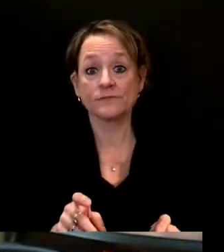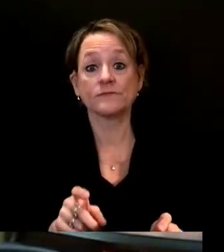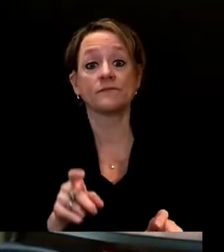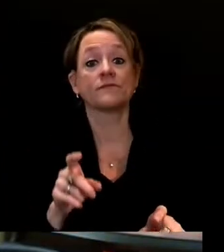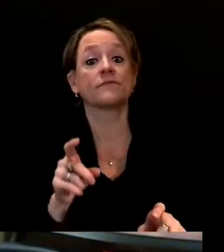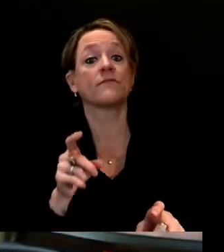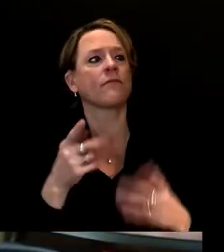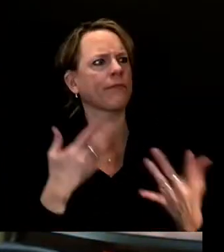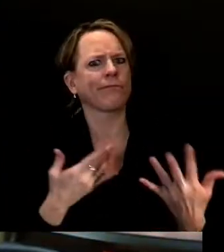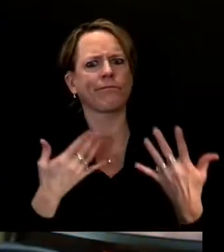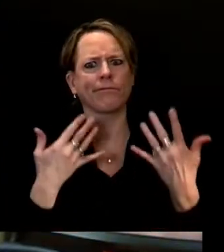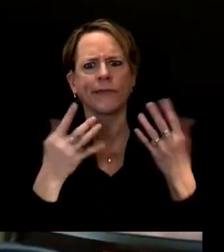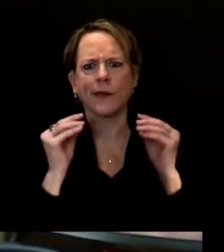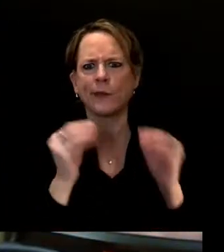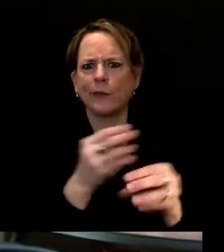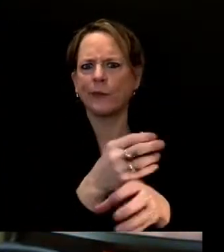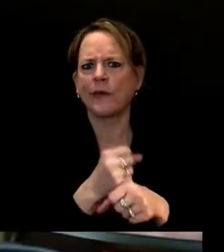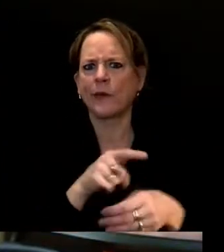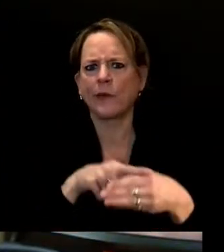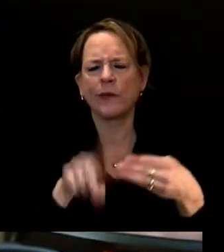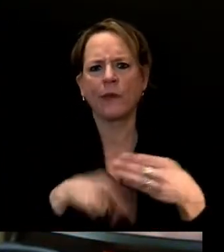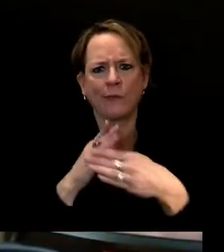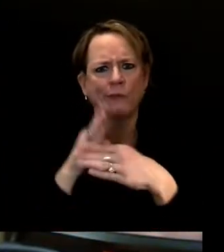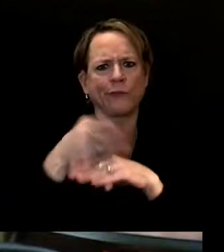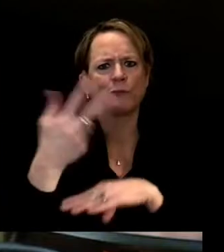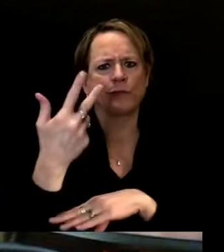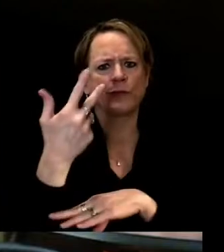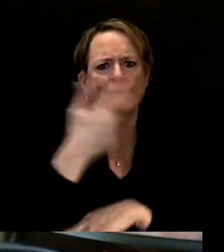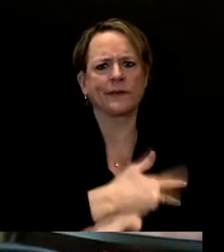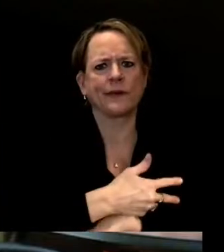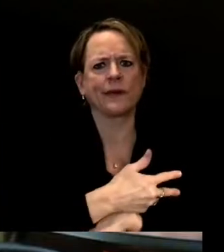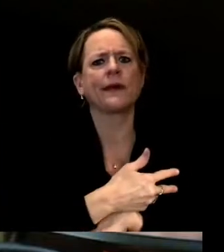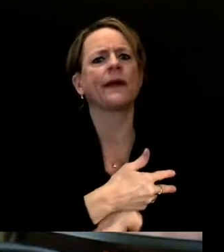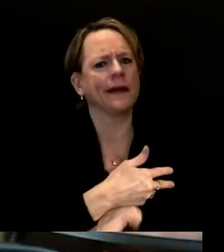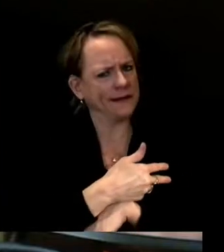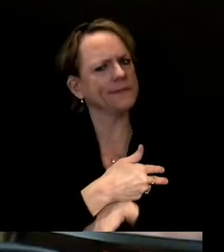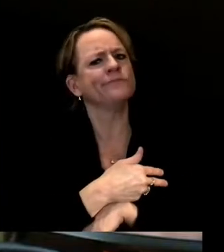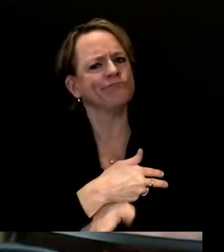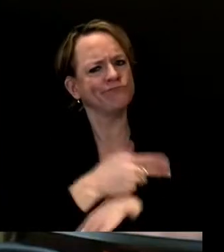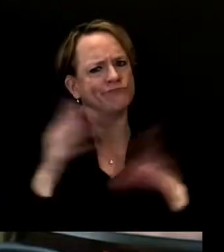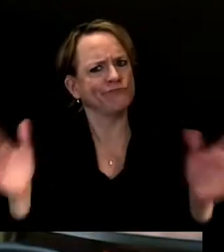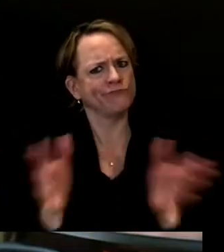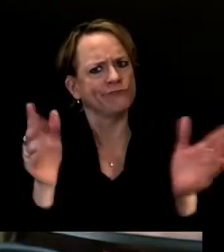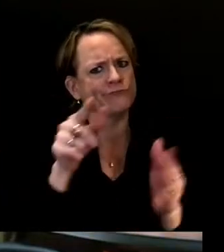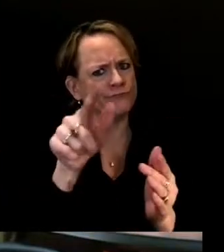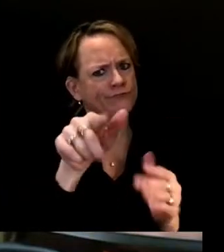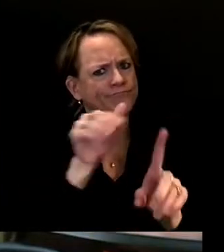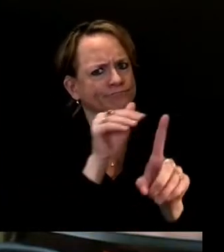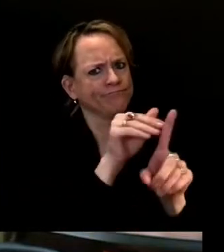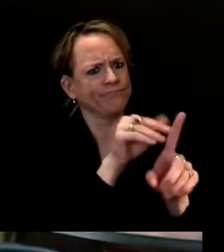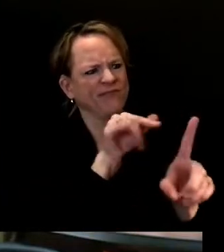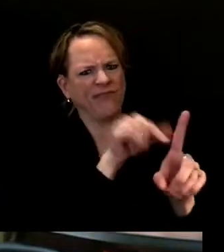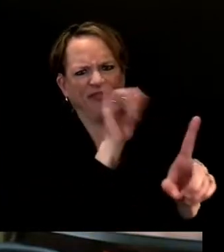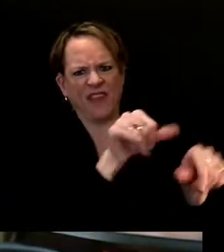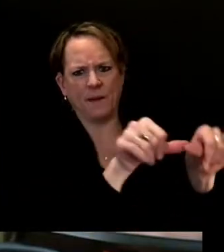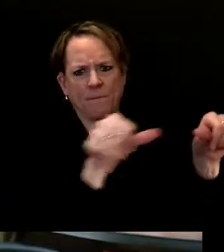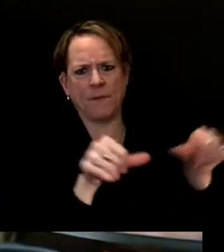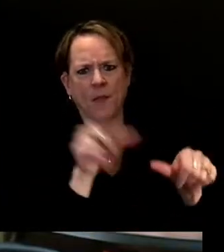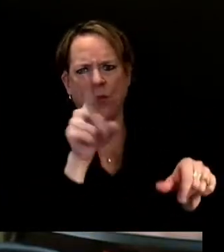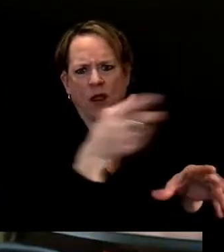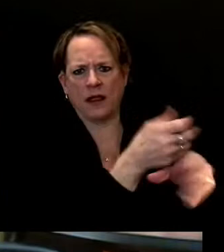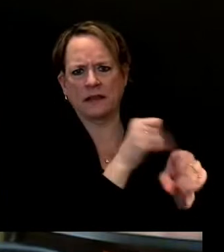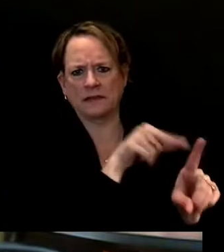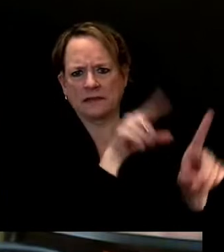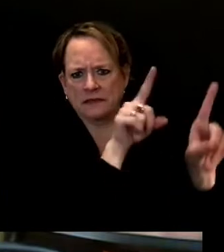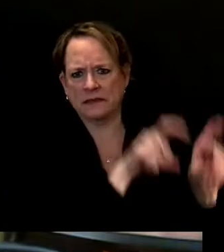we would encourage you to follow back up either with the location where you got tested, if it was not one of our community